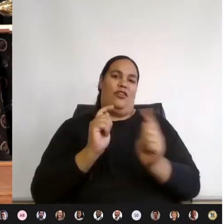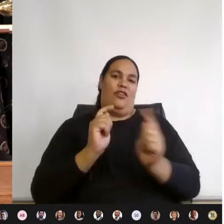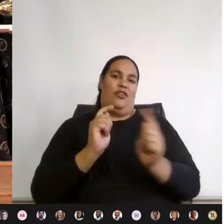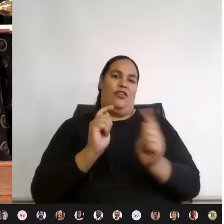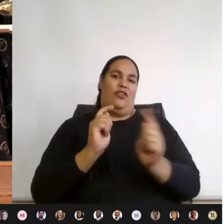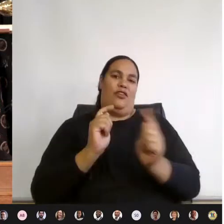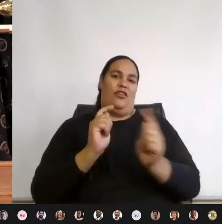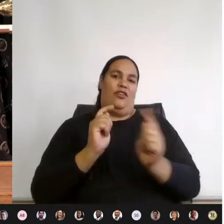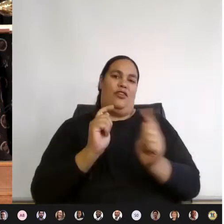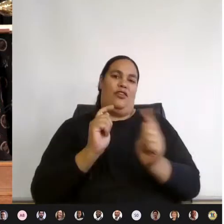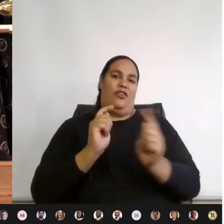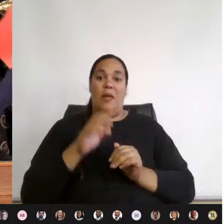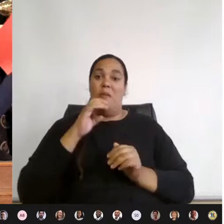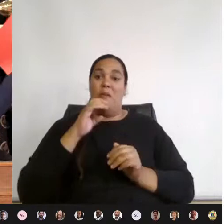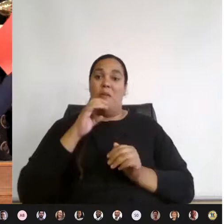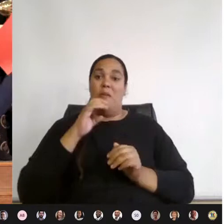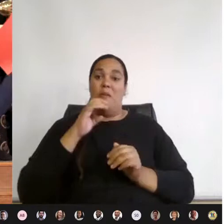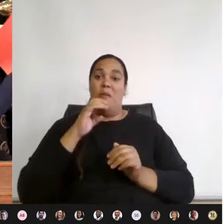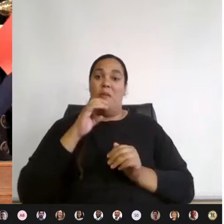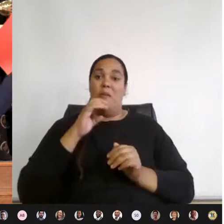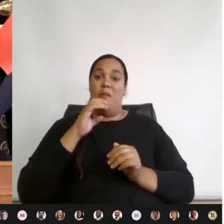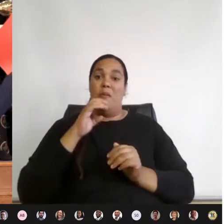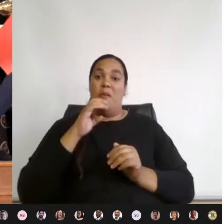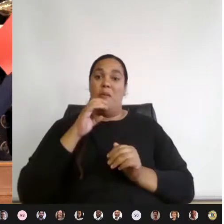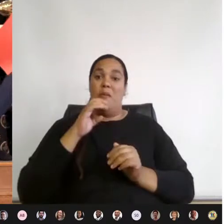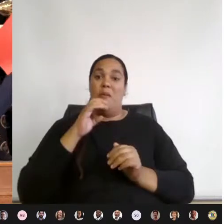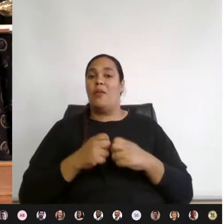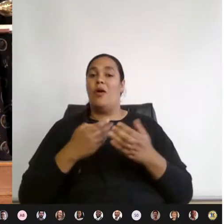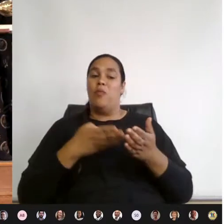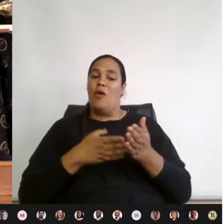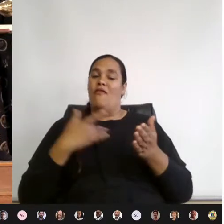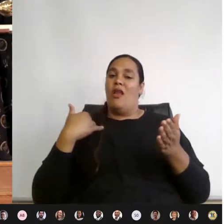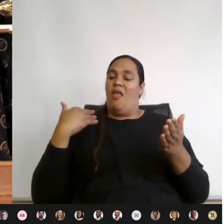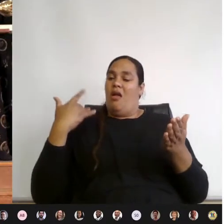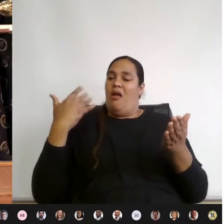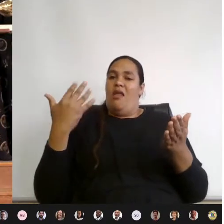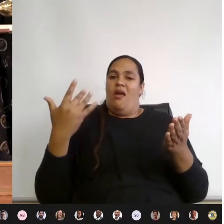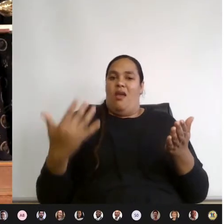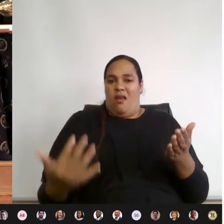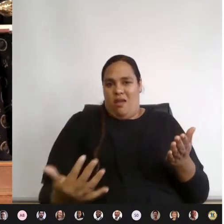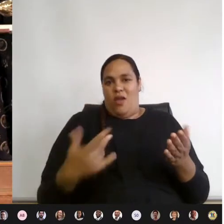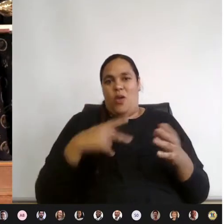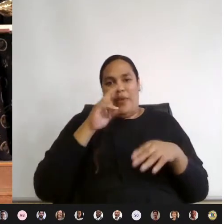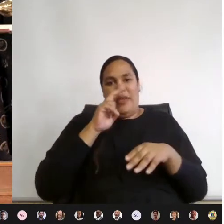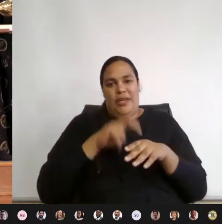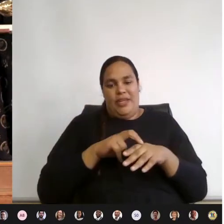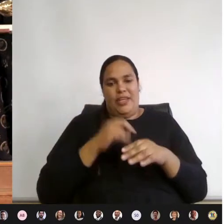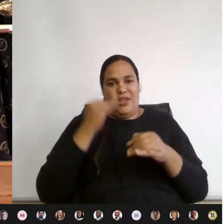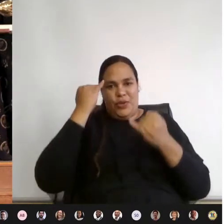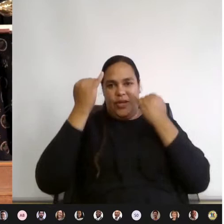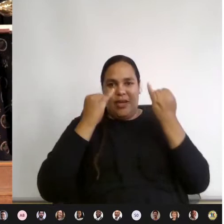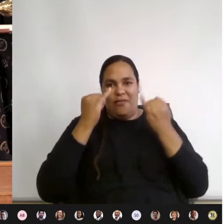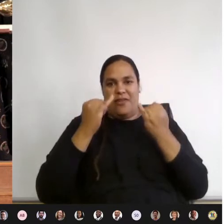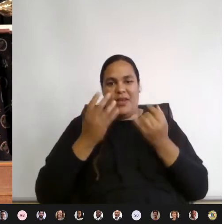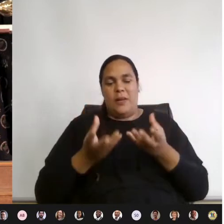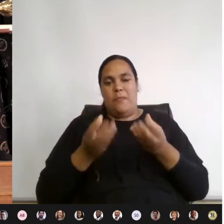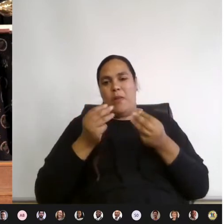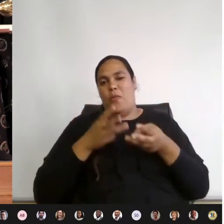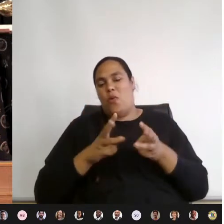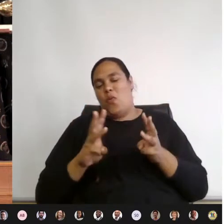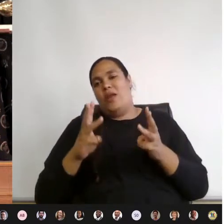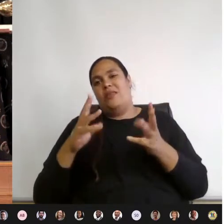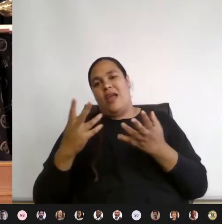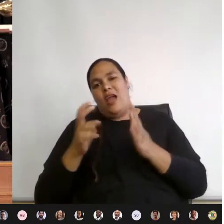citizens. It's not a brand new problem. It's a problem that's been there for a long time. And of course, we need to be able to innovate and find regulatory environments